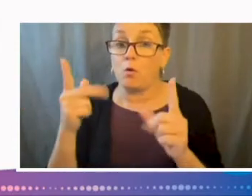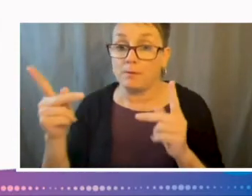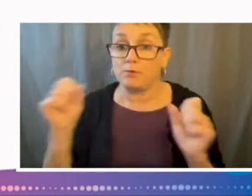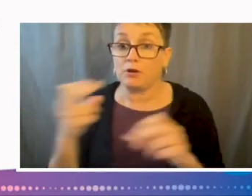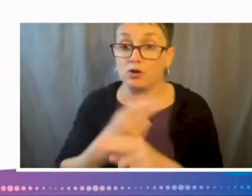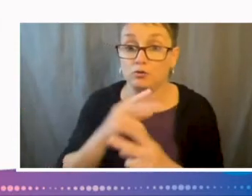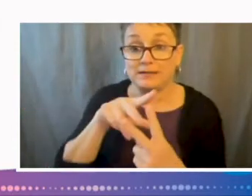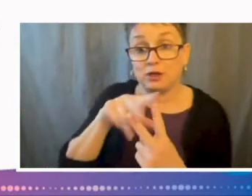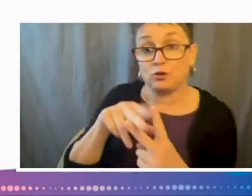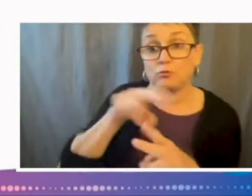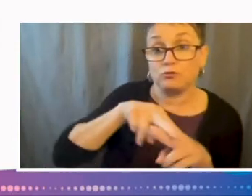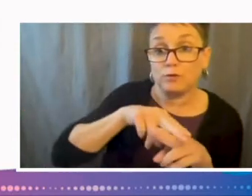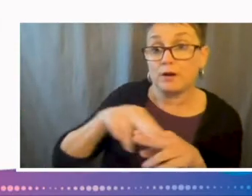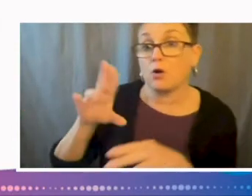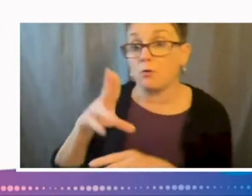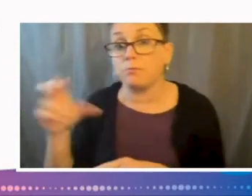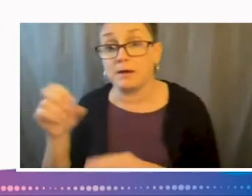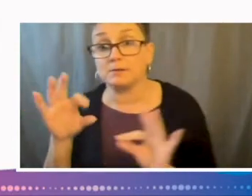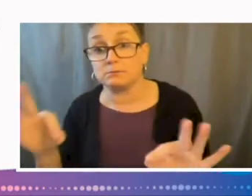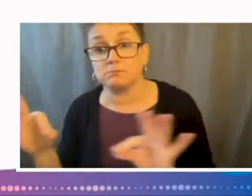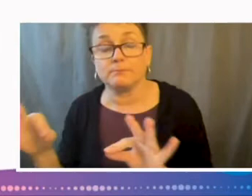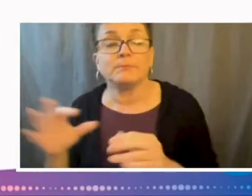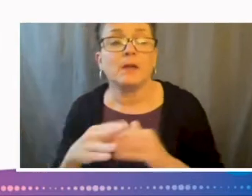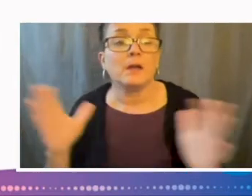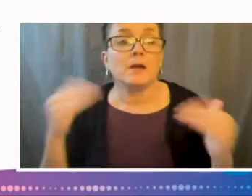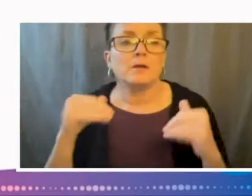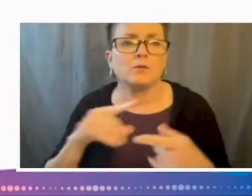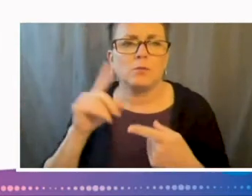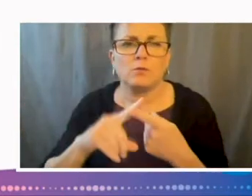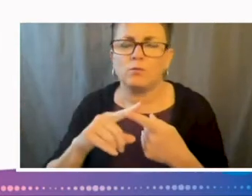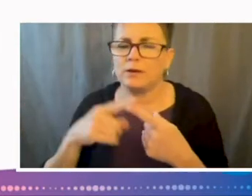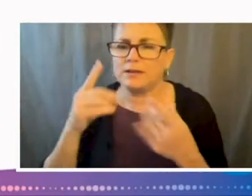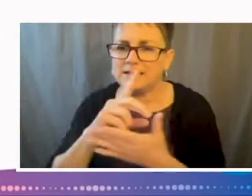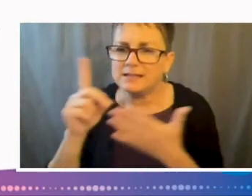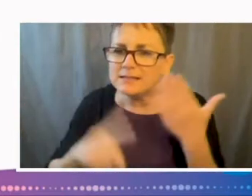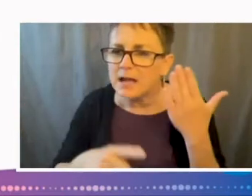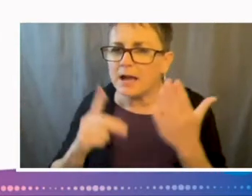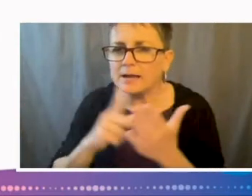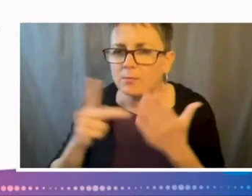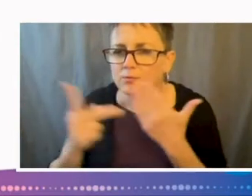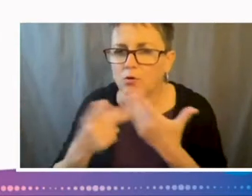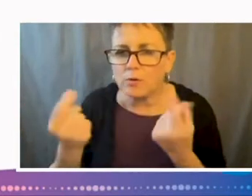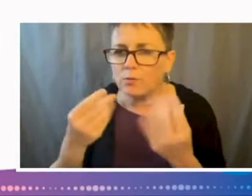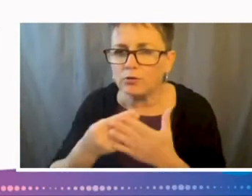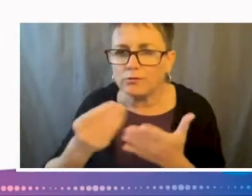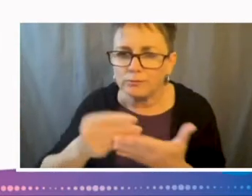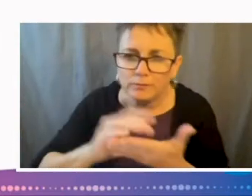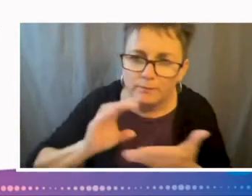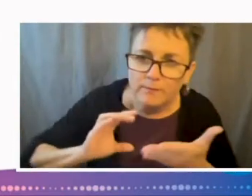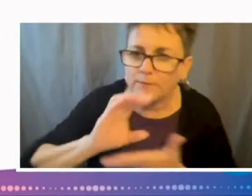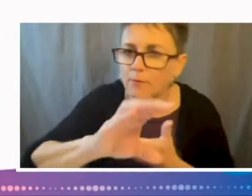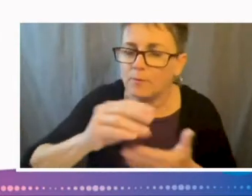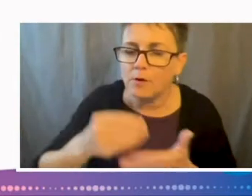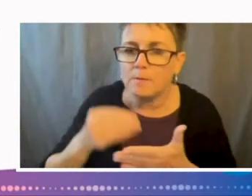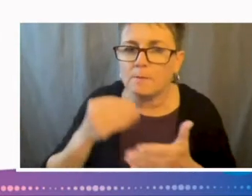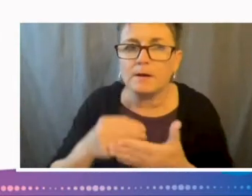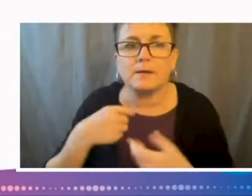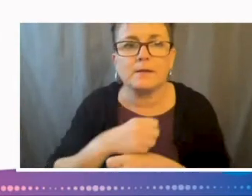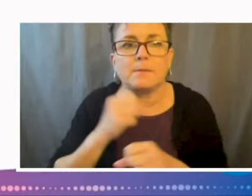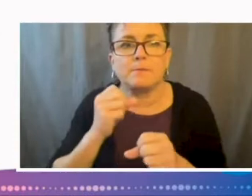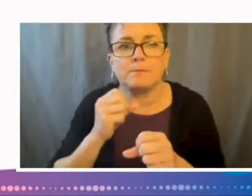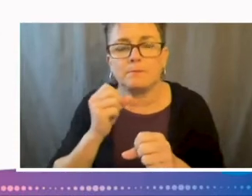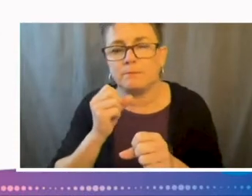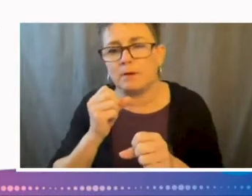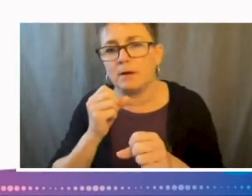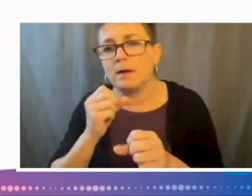What does accessibility mean to us when we design a capital program? It means clear access path to the platforms and boarding ramps. It